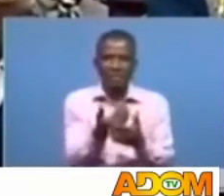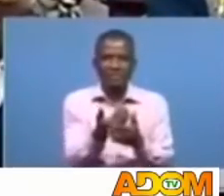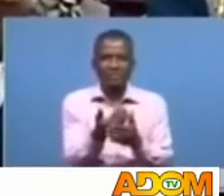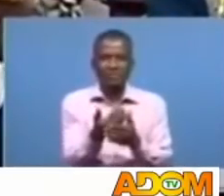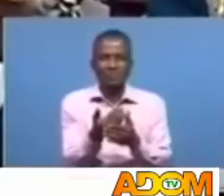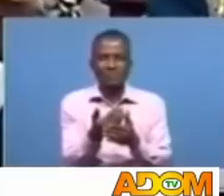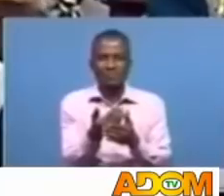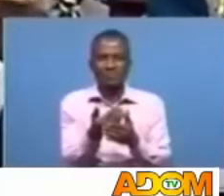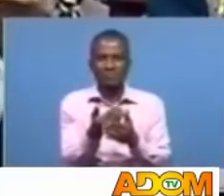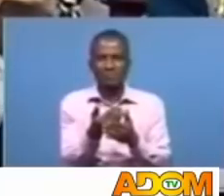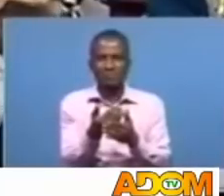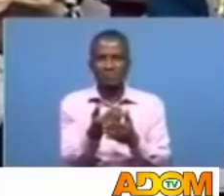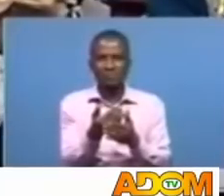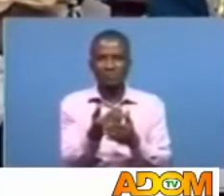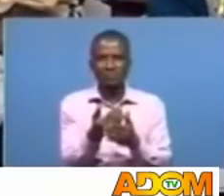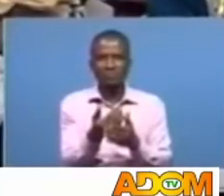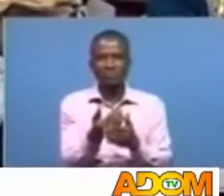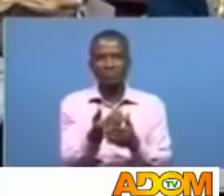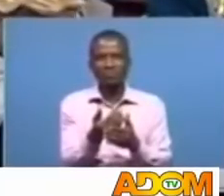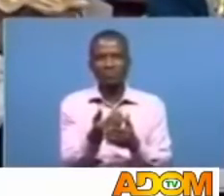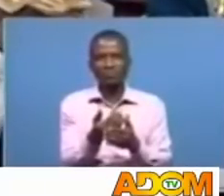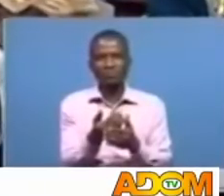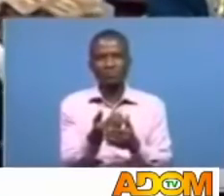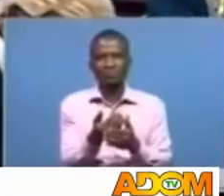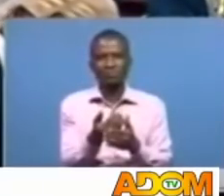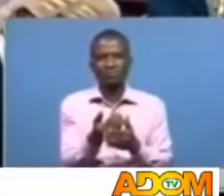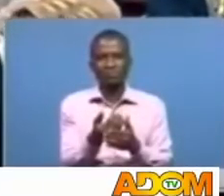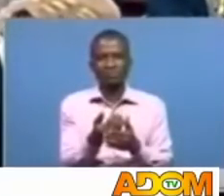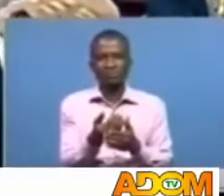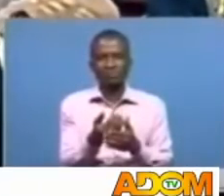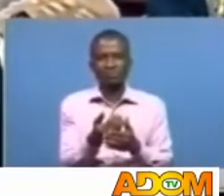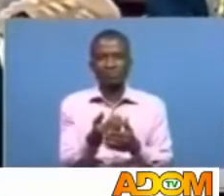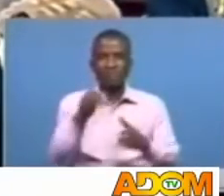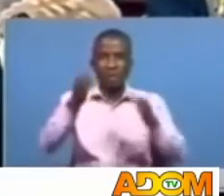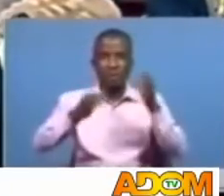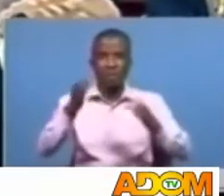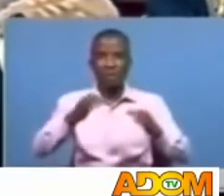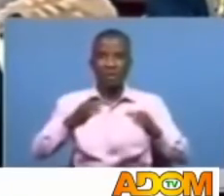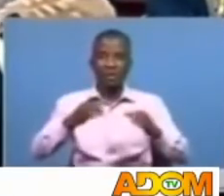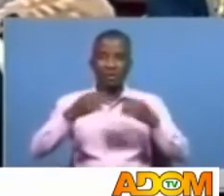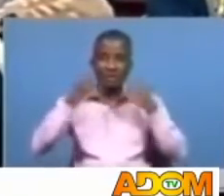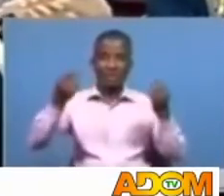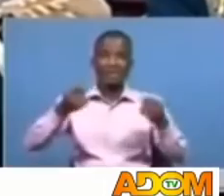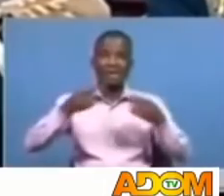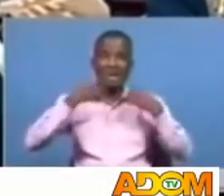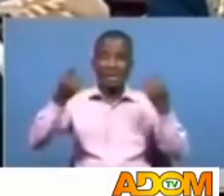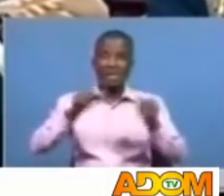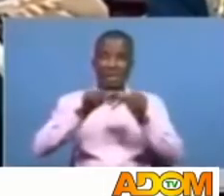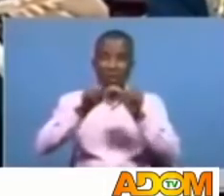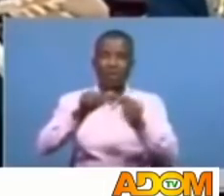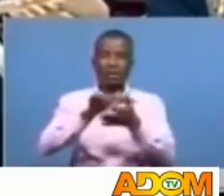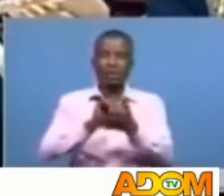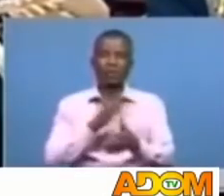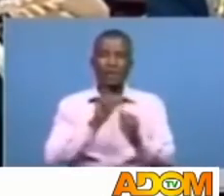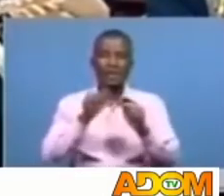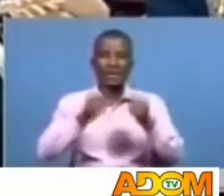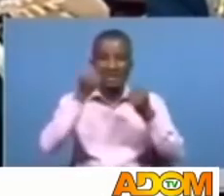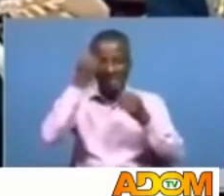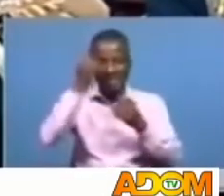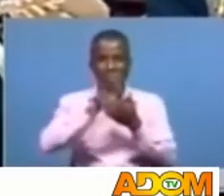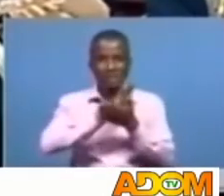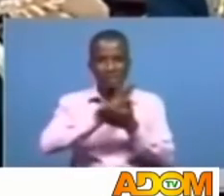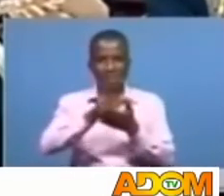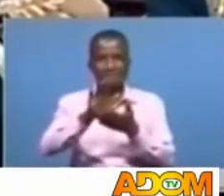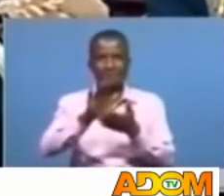plan tendered before Jackson J. And the court even goes on to say, one can understand Mr.